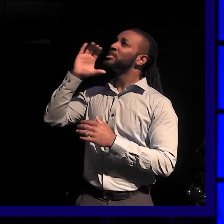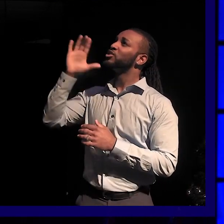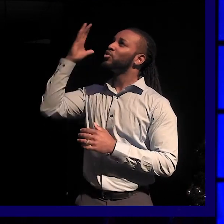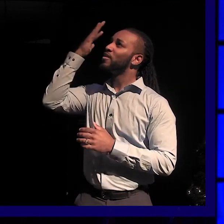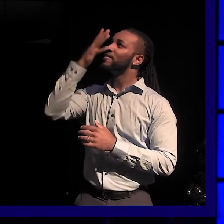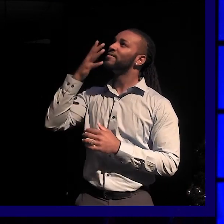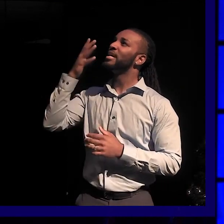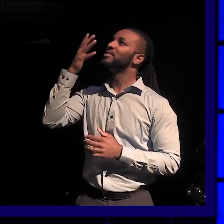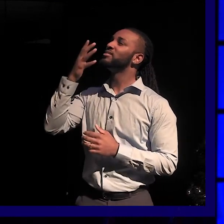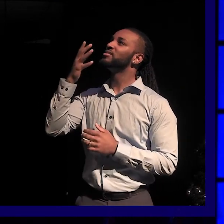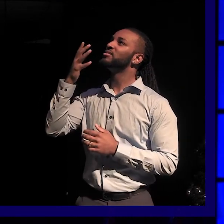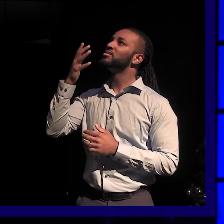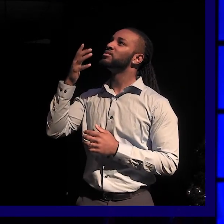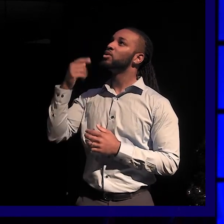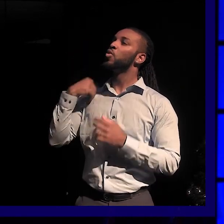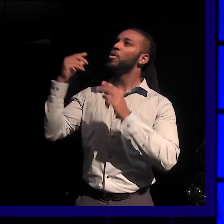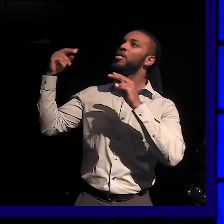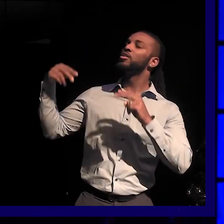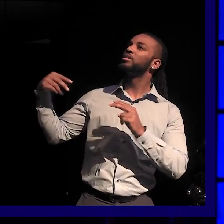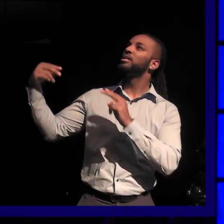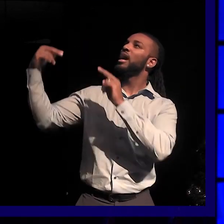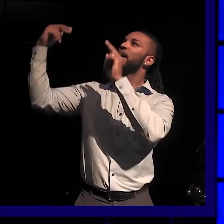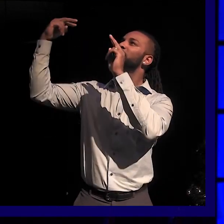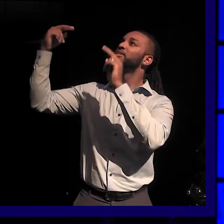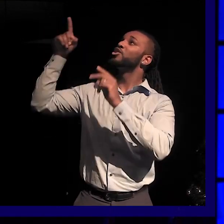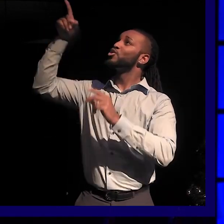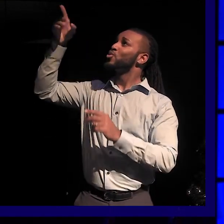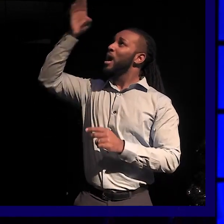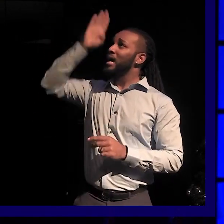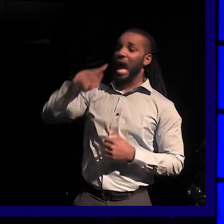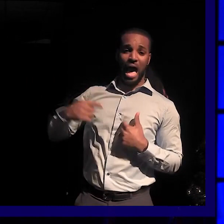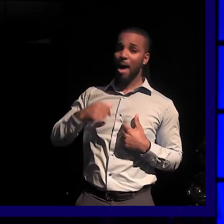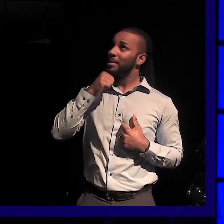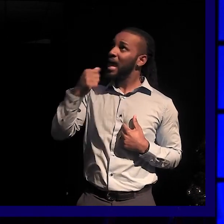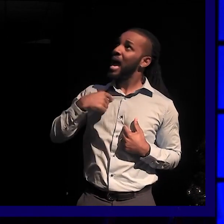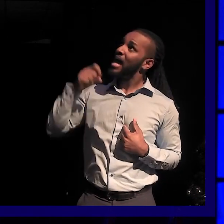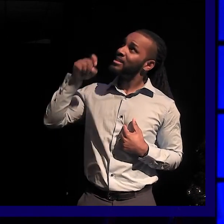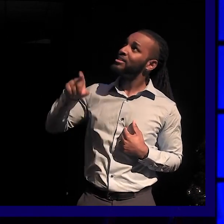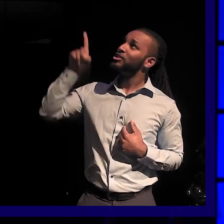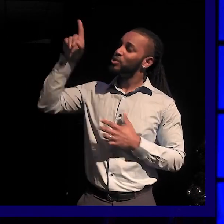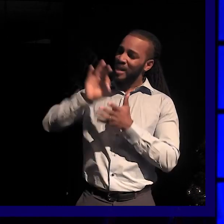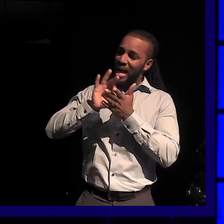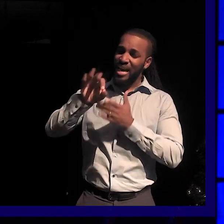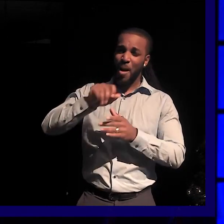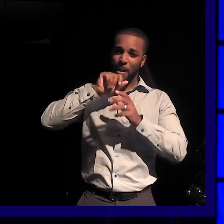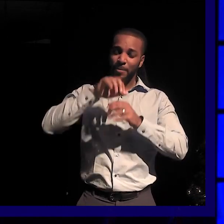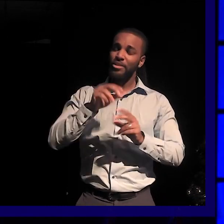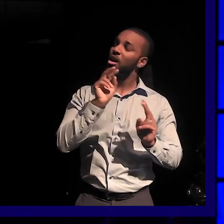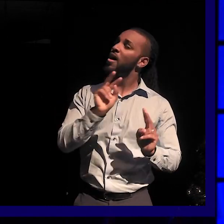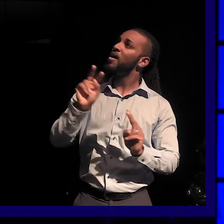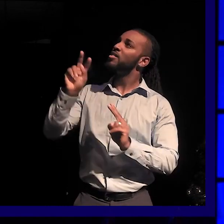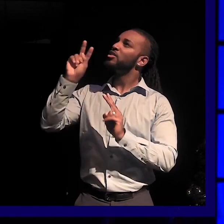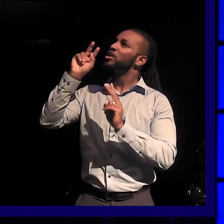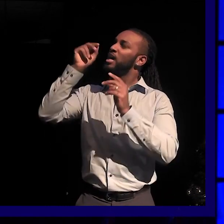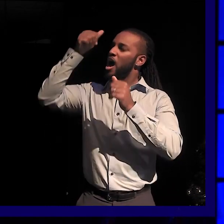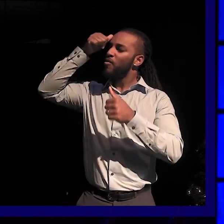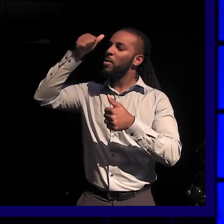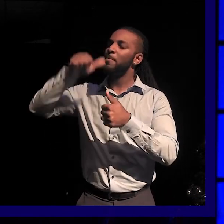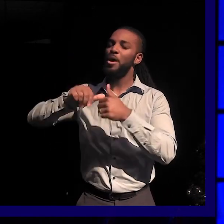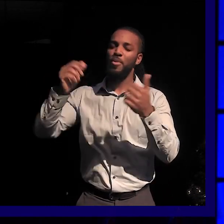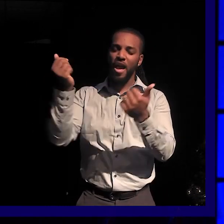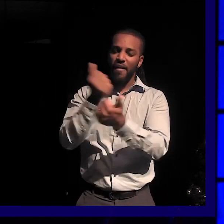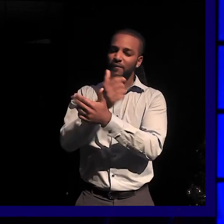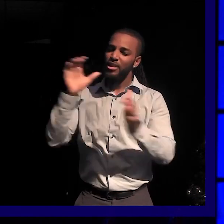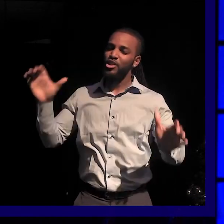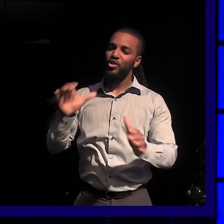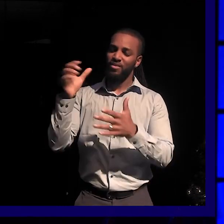hand. And we look to God as God, and we say, you're God. I'm not. I need you. I count my blessings. And I look and remember all that you've done, and thus